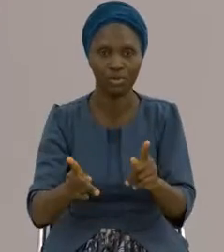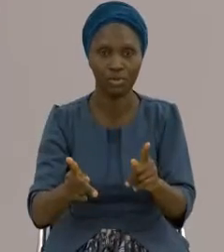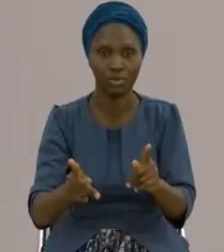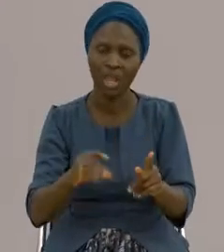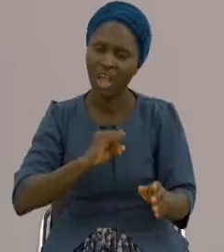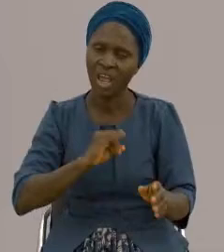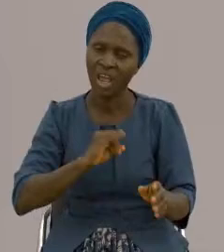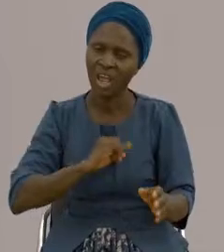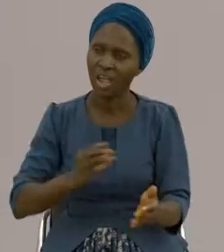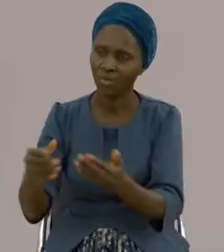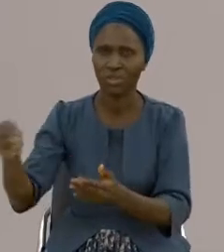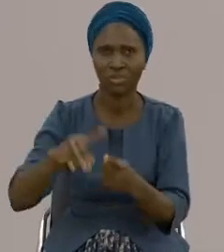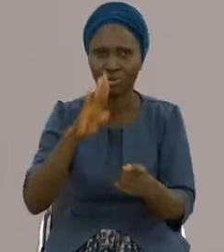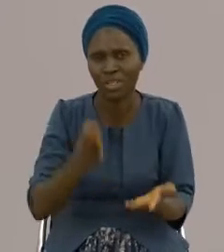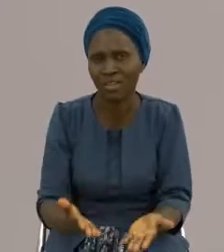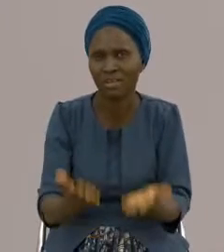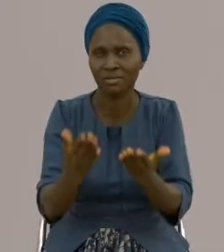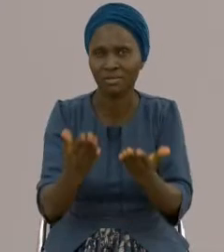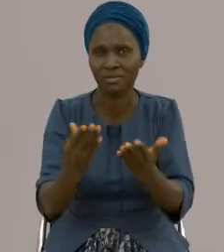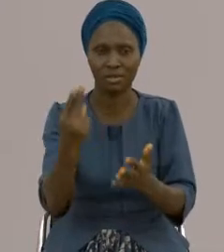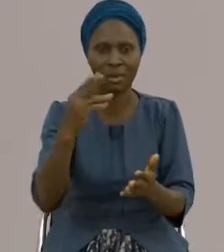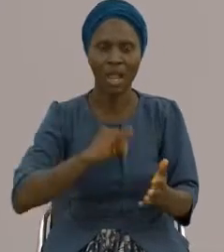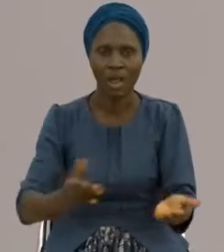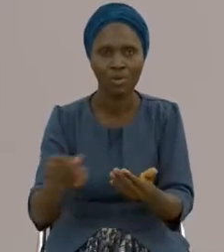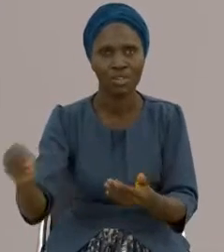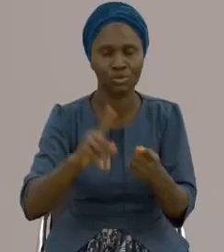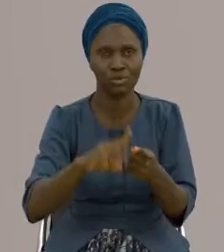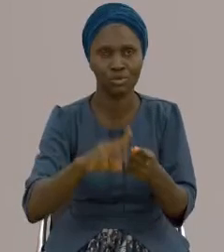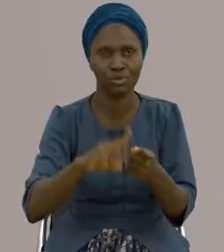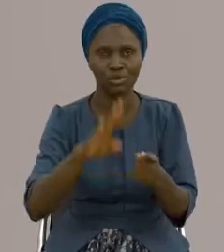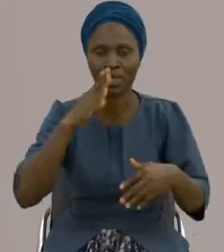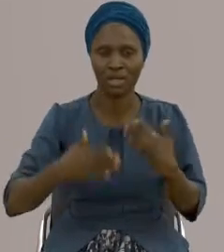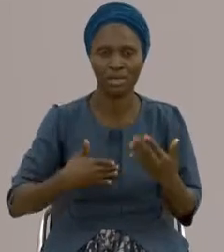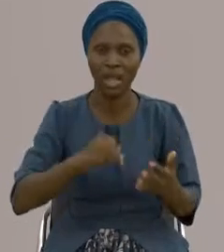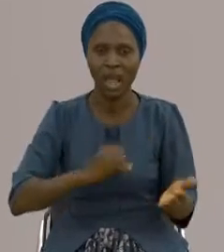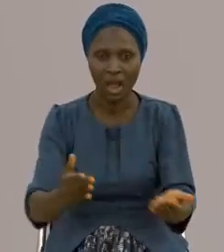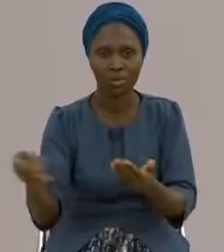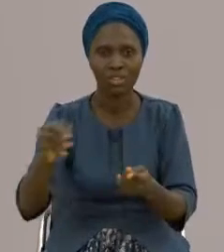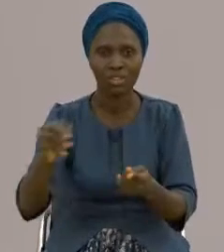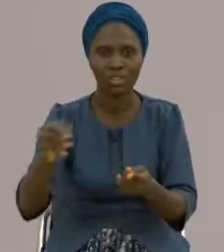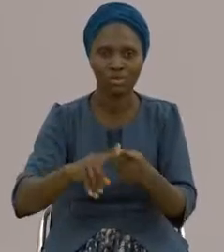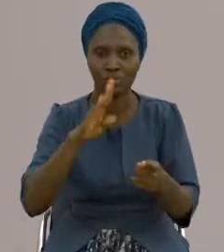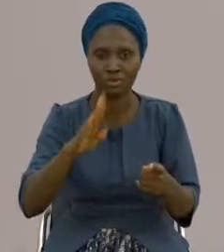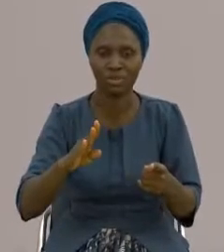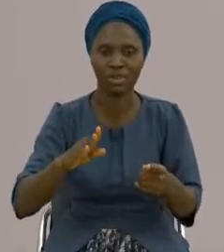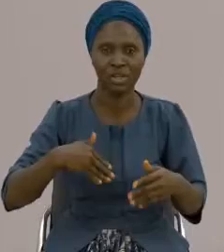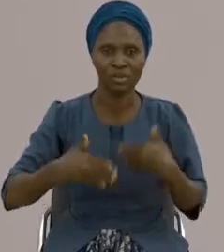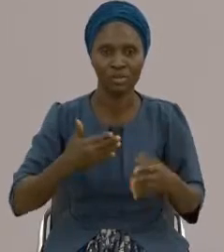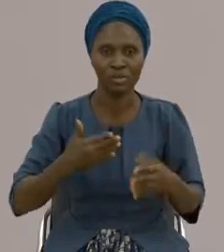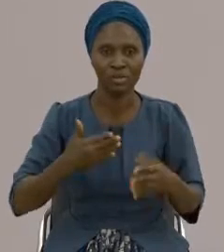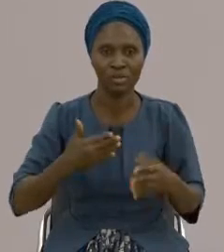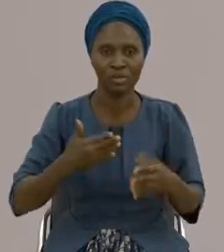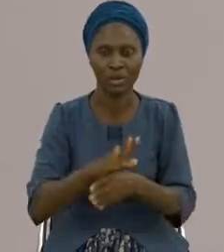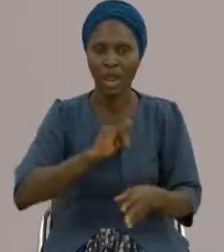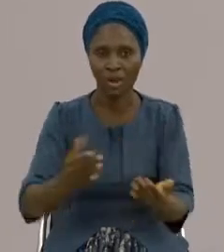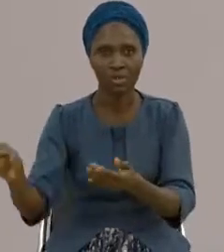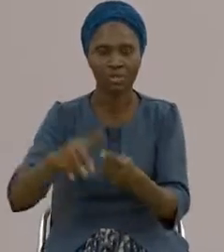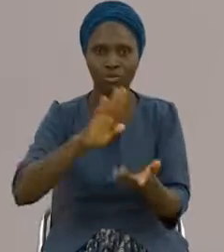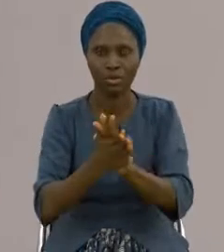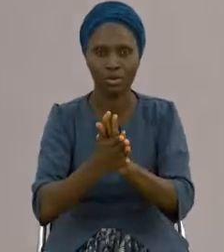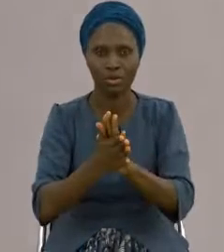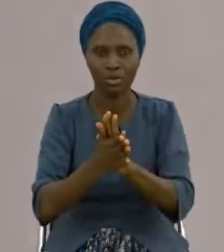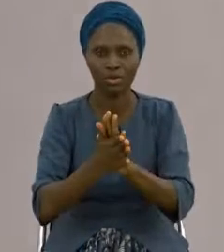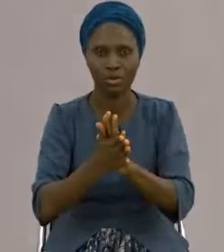happy. I want them joyful. I want them successful. I want them progressing. You can seek